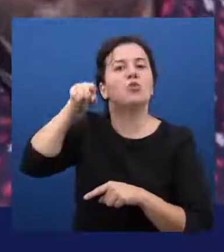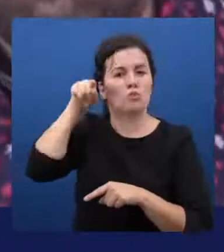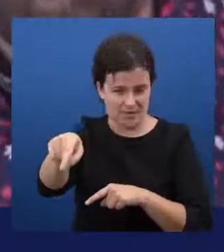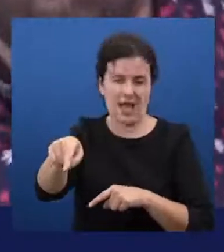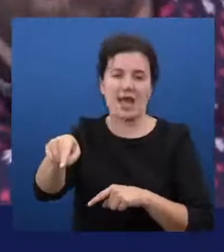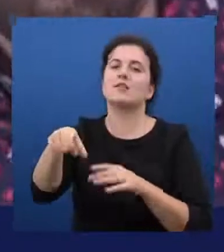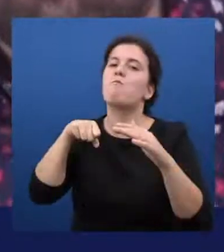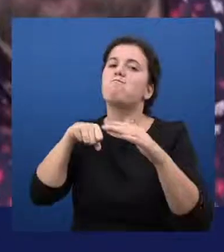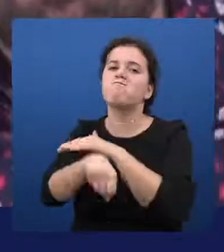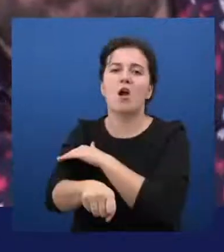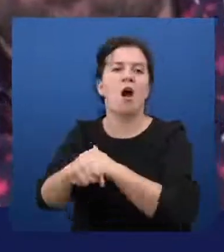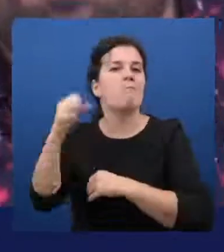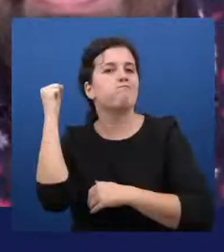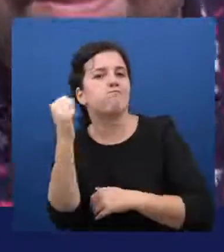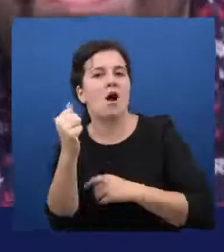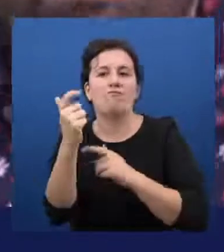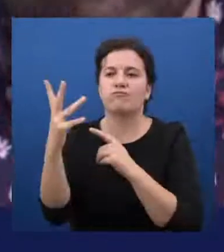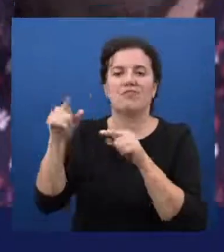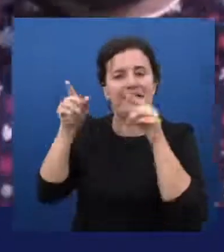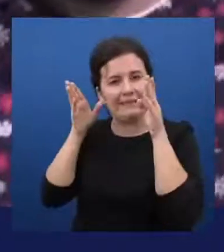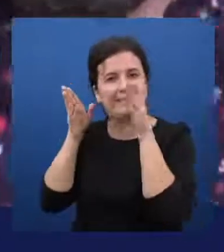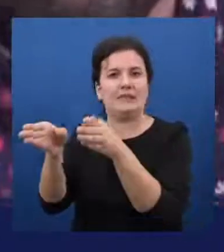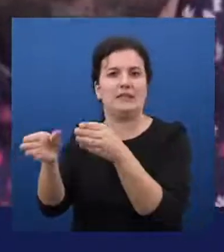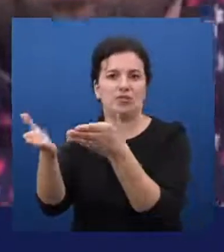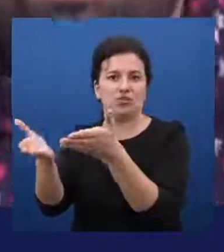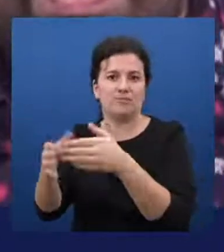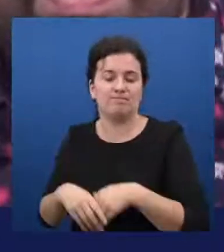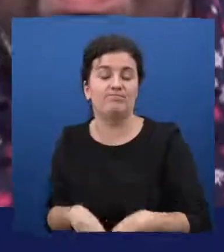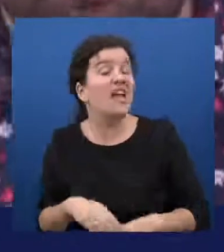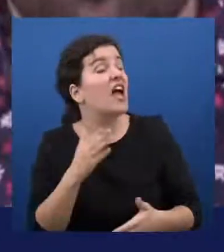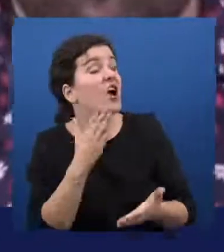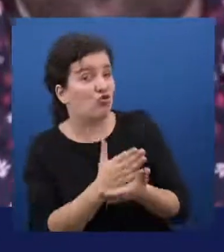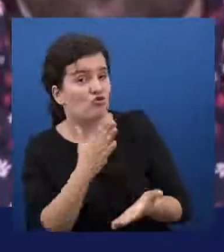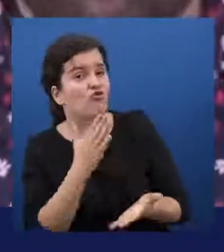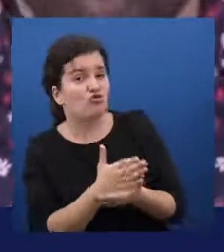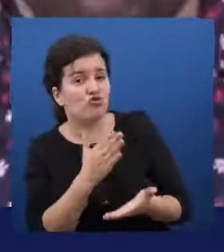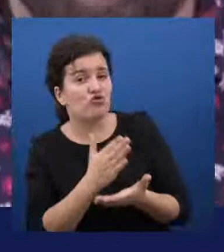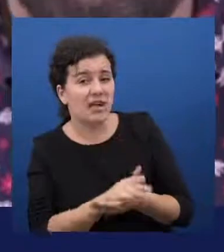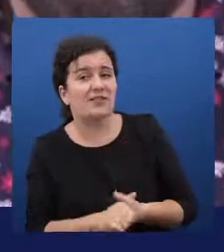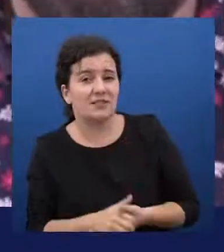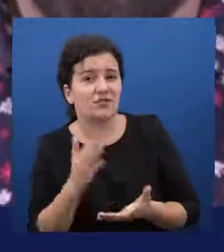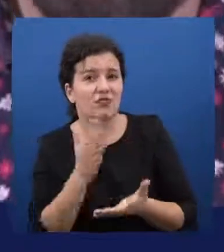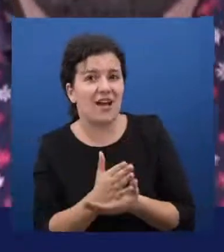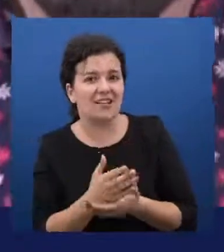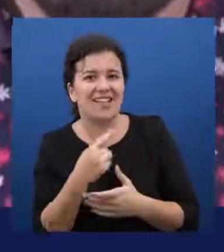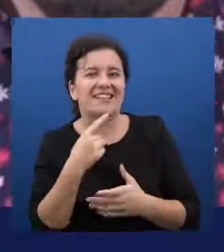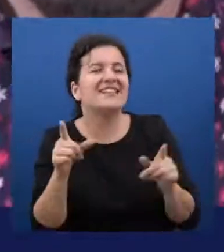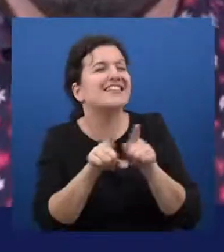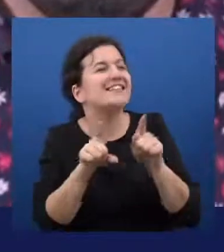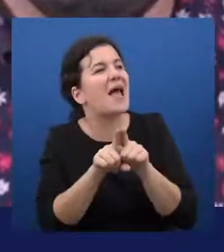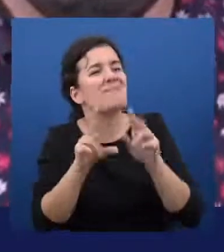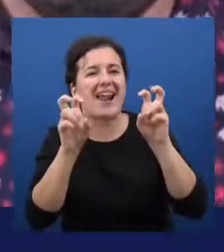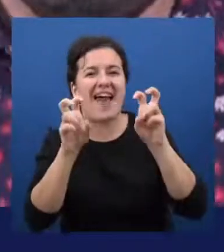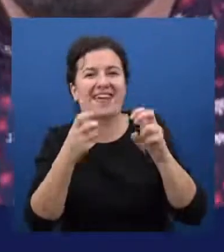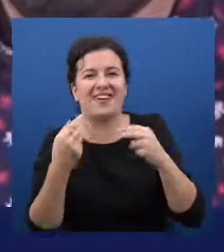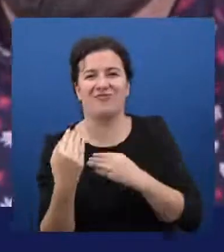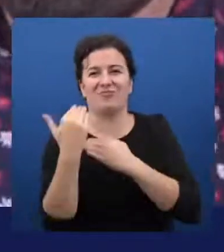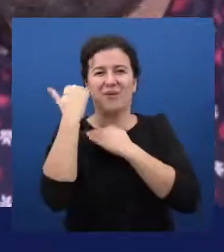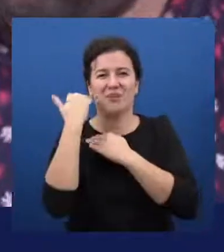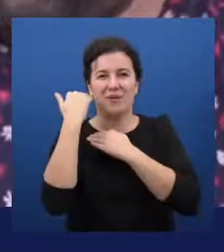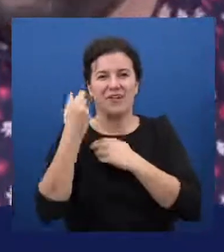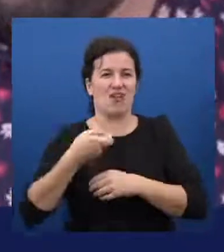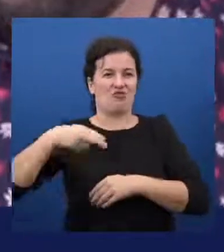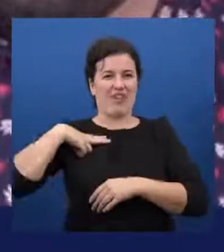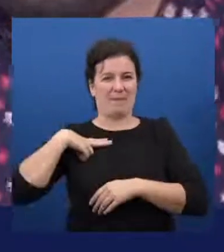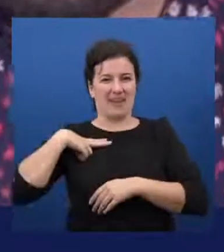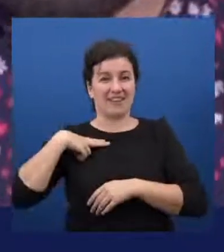example. But then, and it gives it this credibility. It's like, it came from the computer, it must be correct. So Marian, you're working with